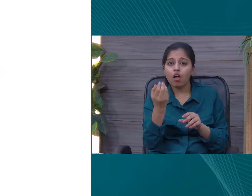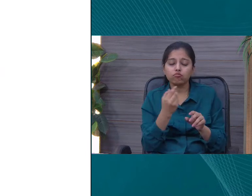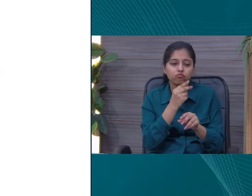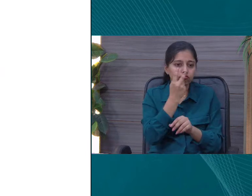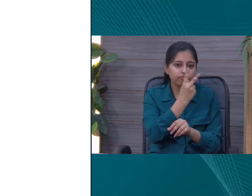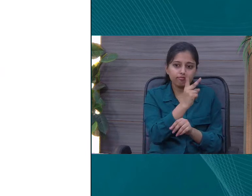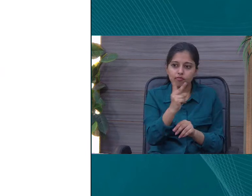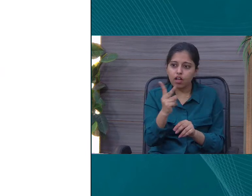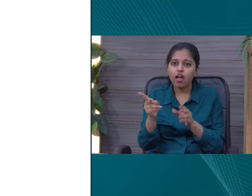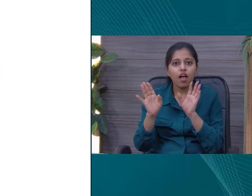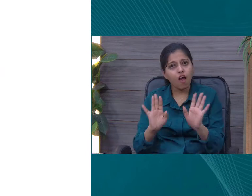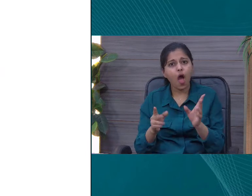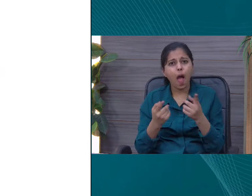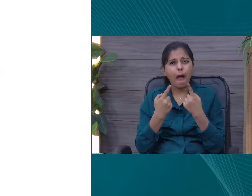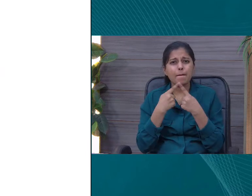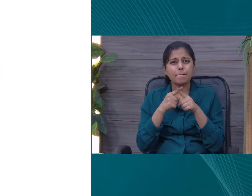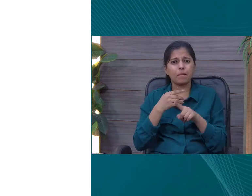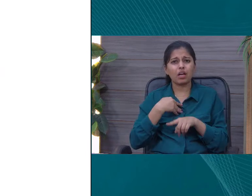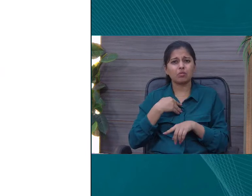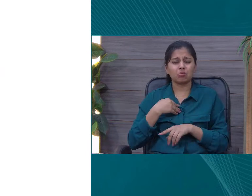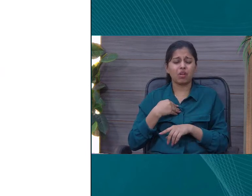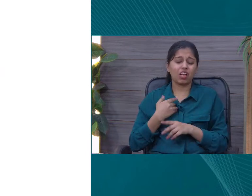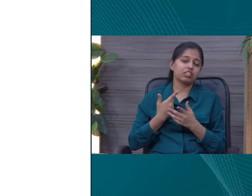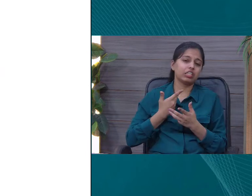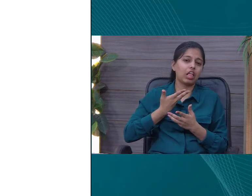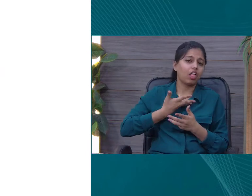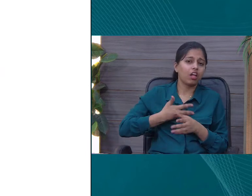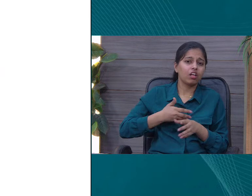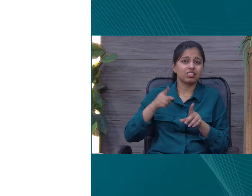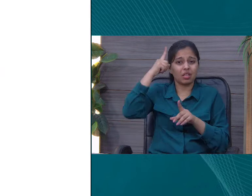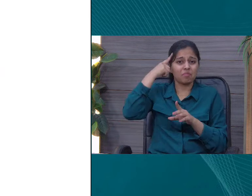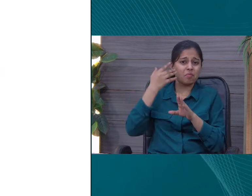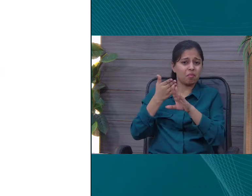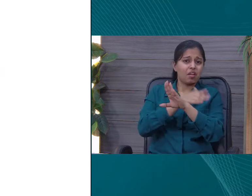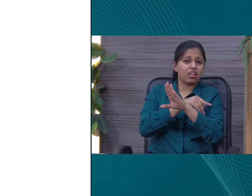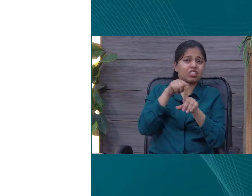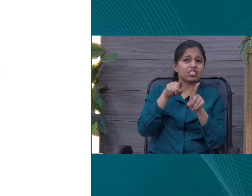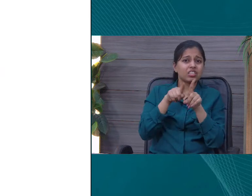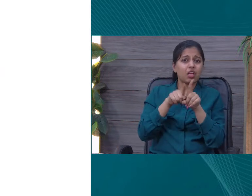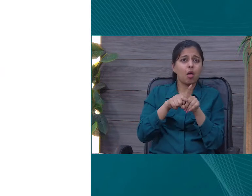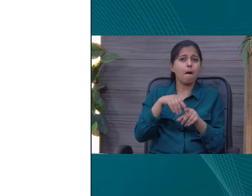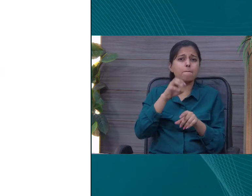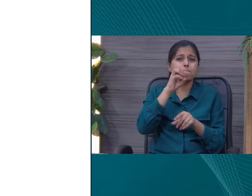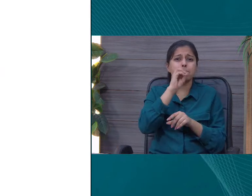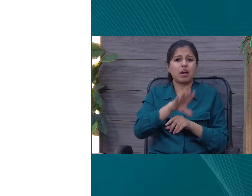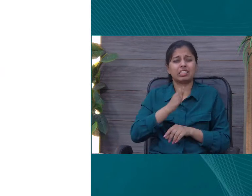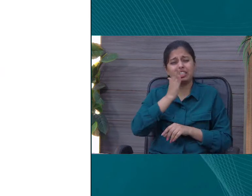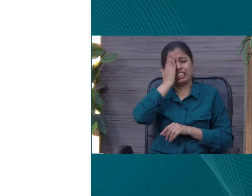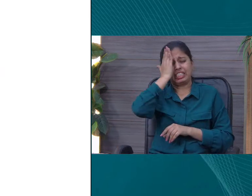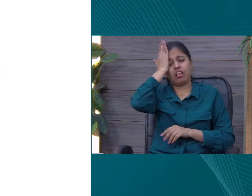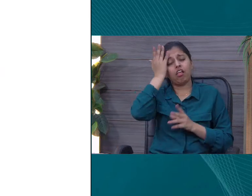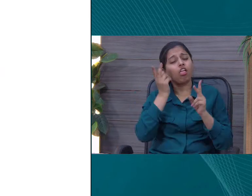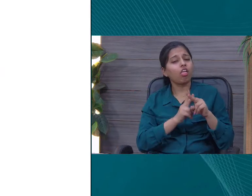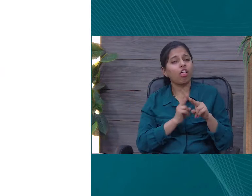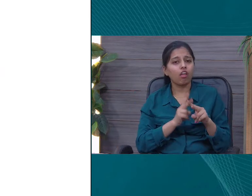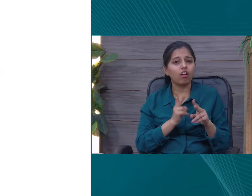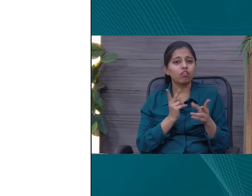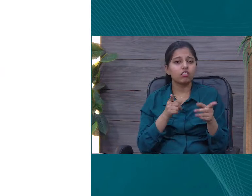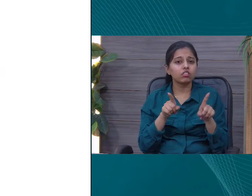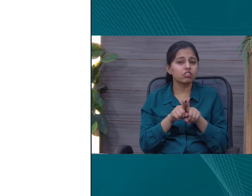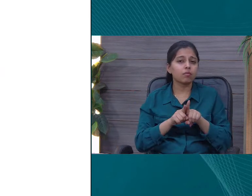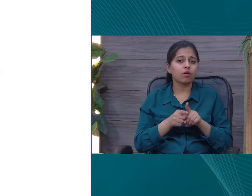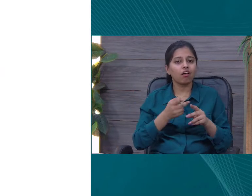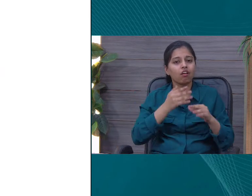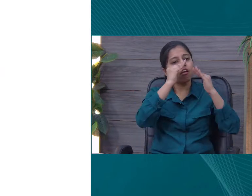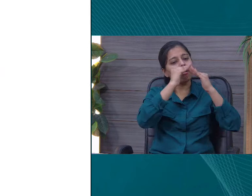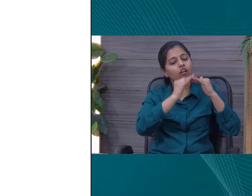But my lazy little shadow, like an errant sleepy head, had stayed at